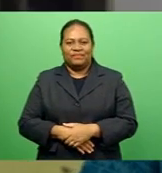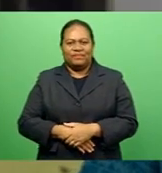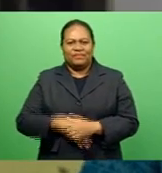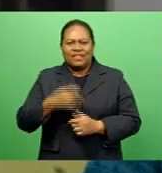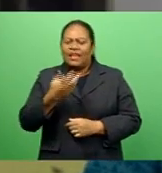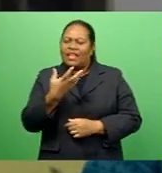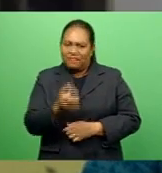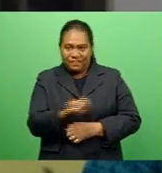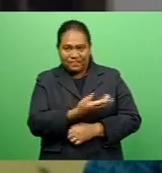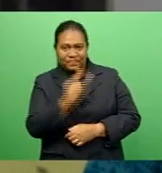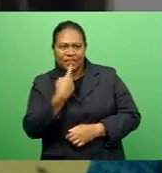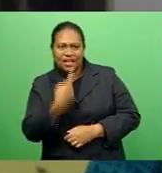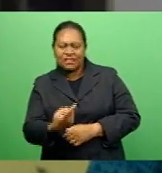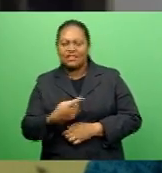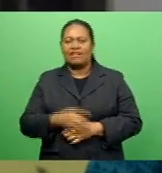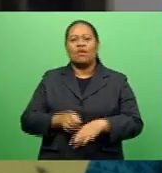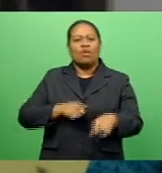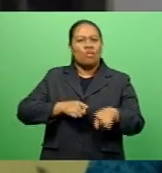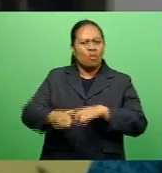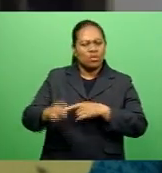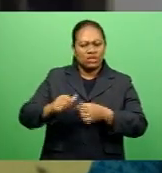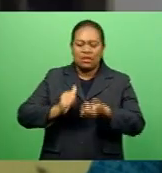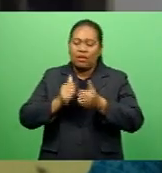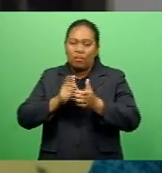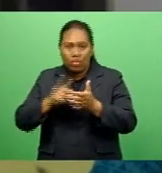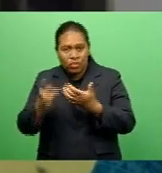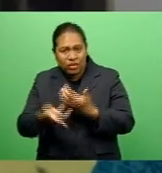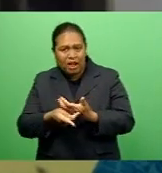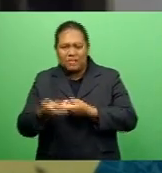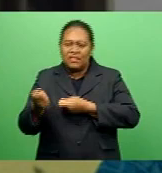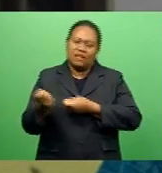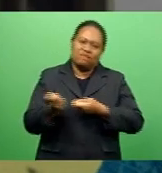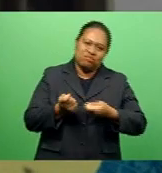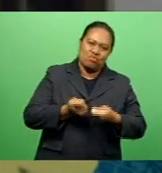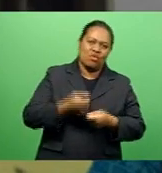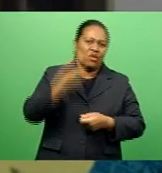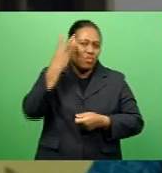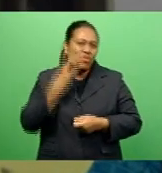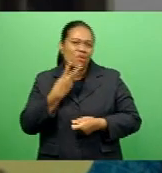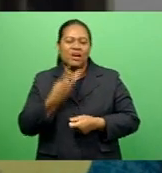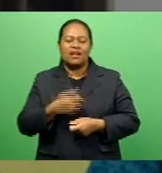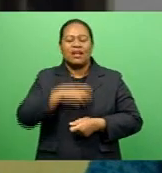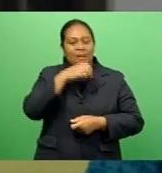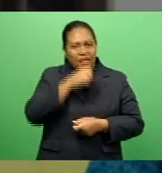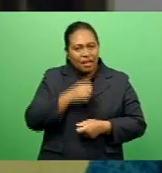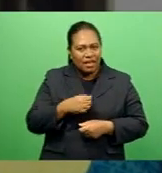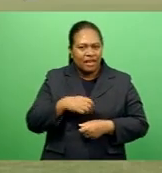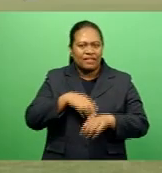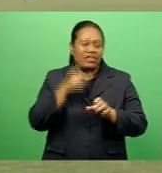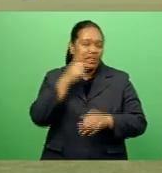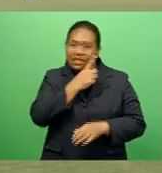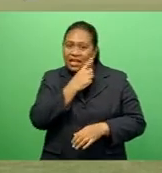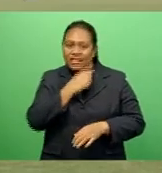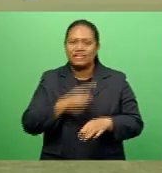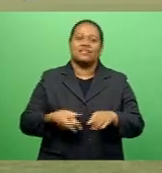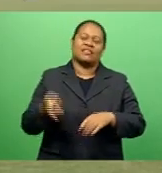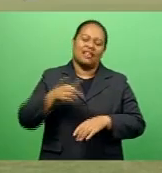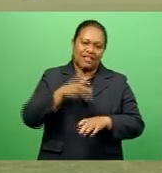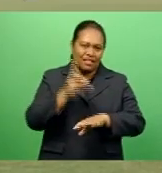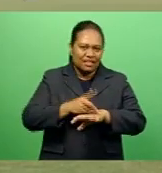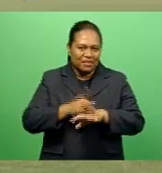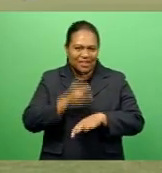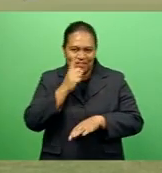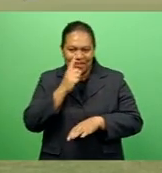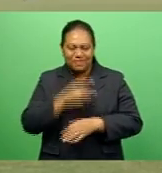programs that attract and retain women, girls and people with disabilities, as well as men and boys. Team Up is one